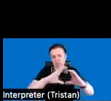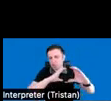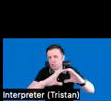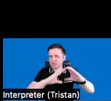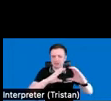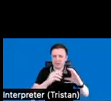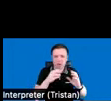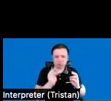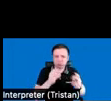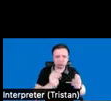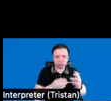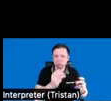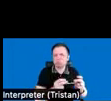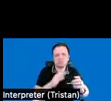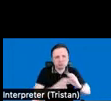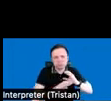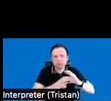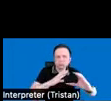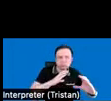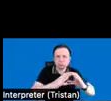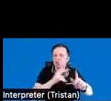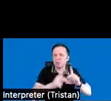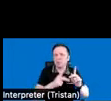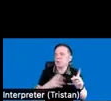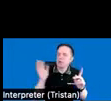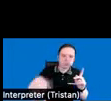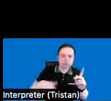are impatient to engage in interactions with them